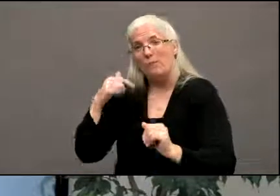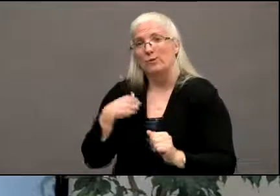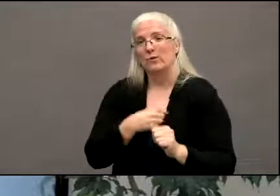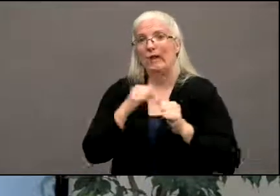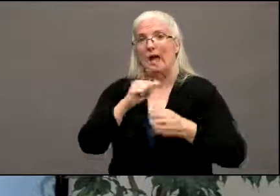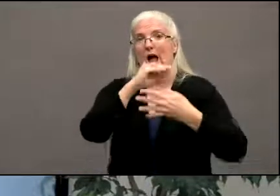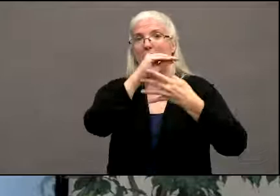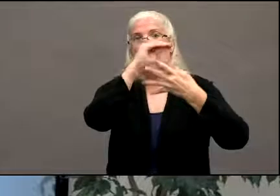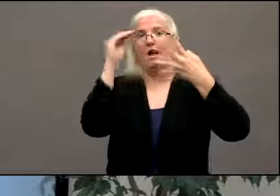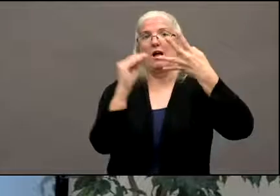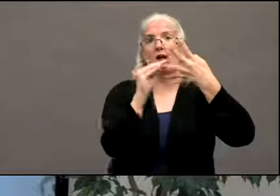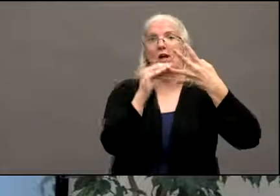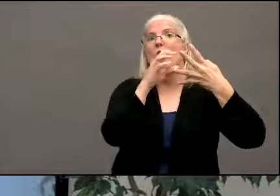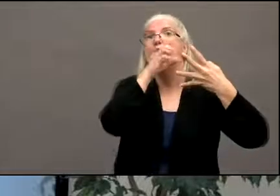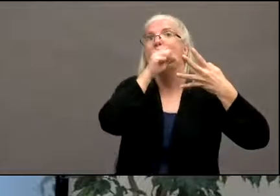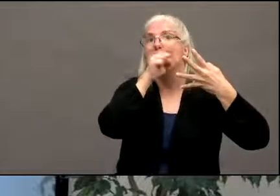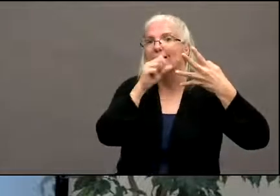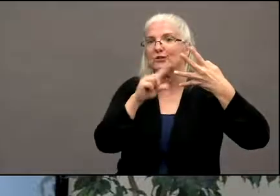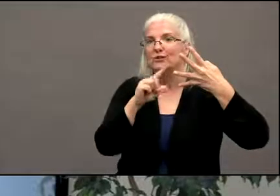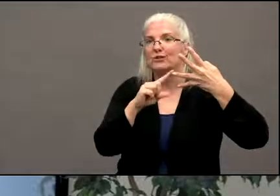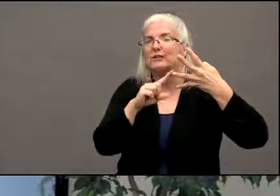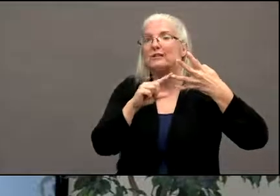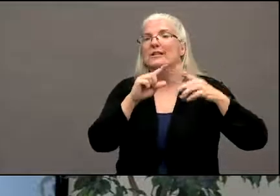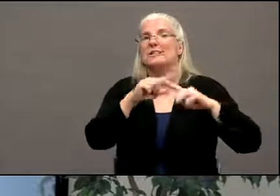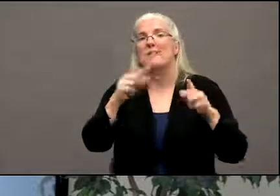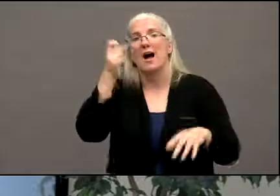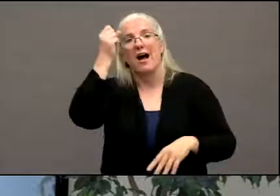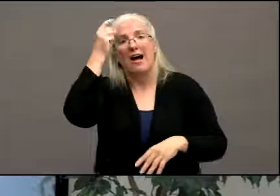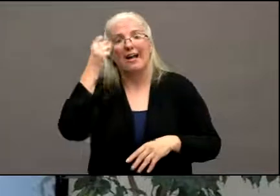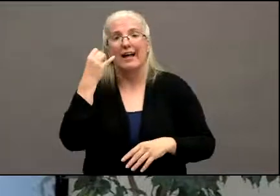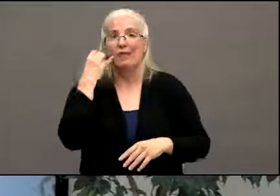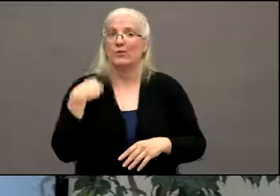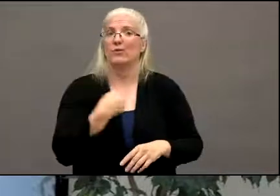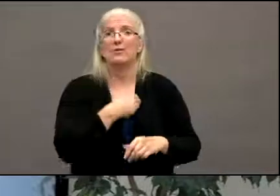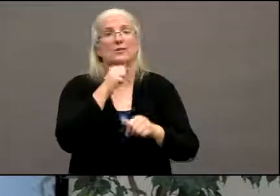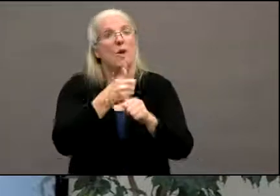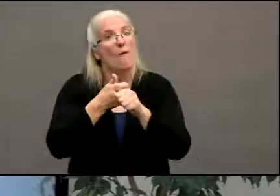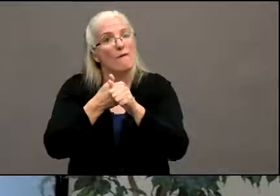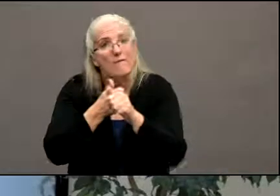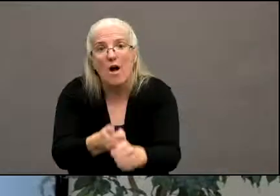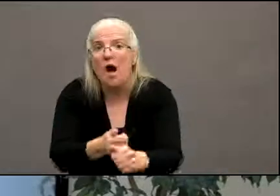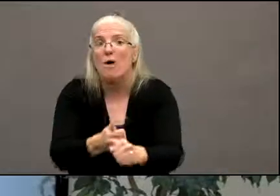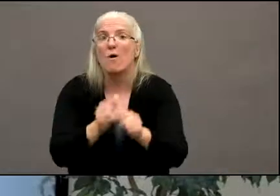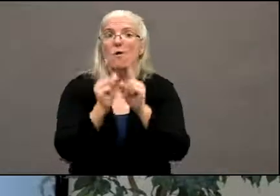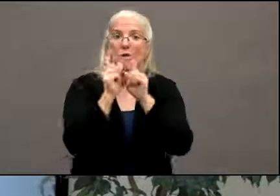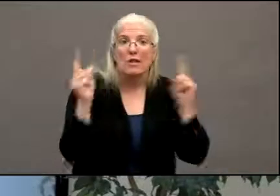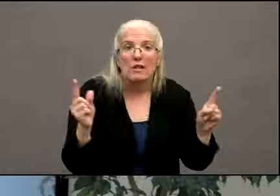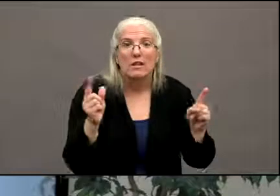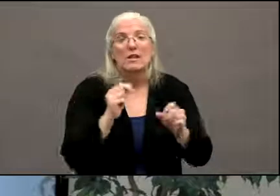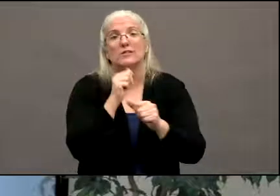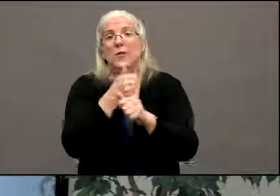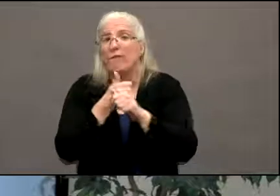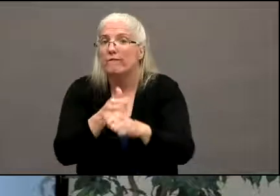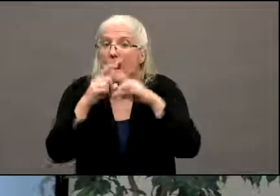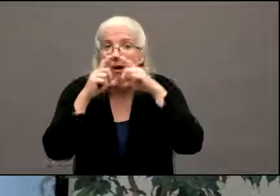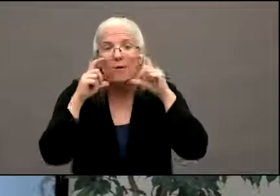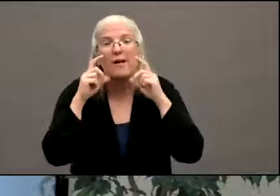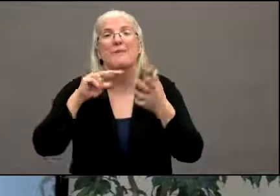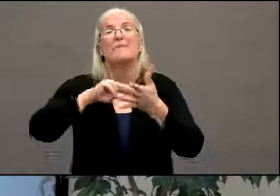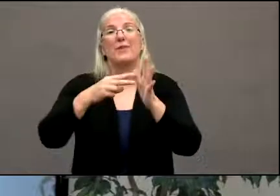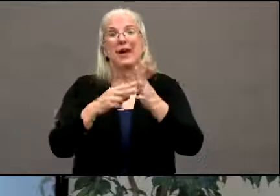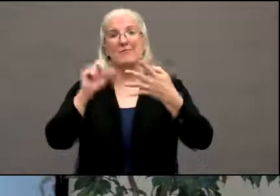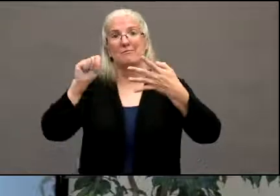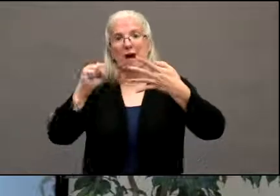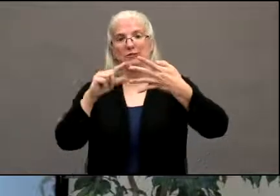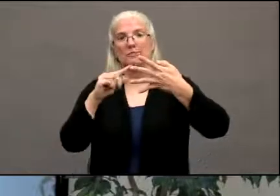do what we should as a county, we could go back to the purple, correct? Yes, correct. There's always a